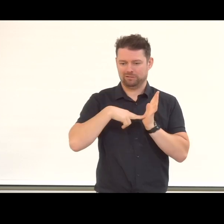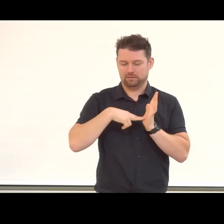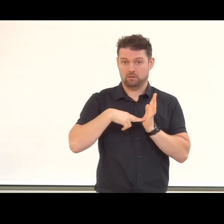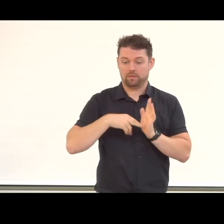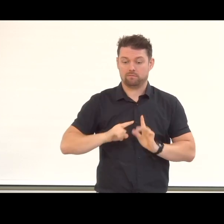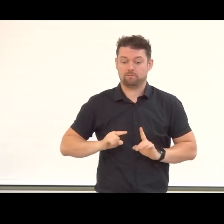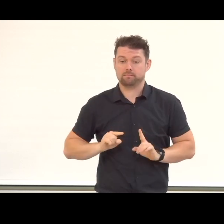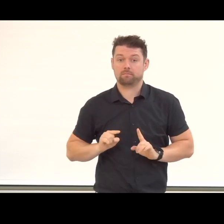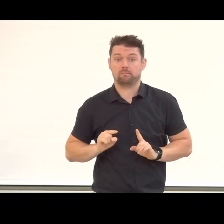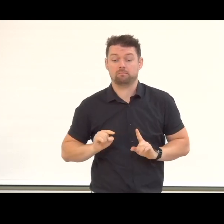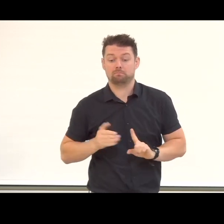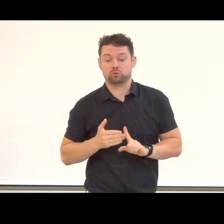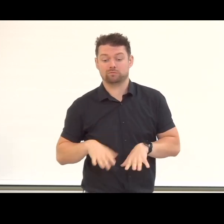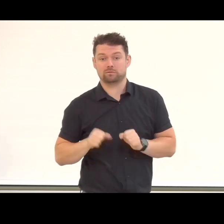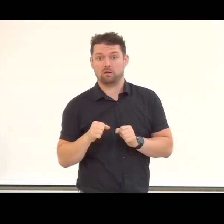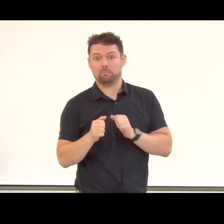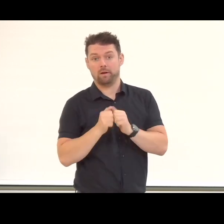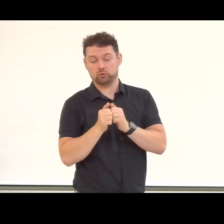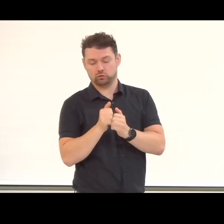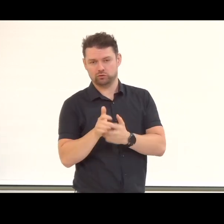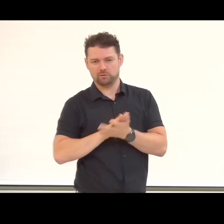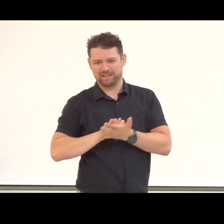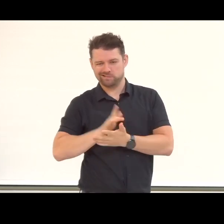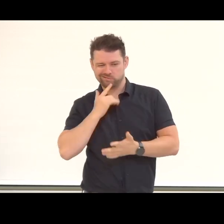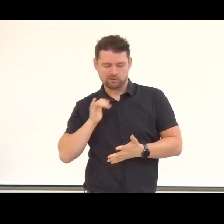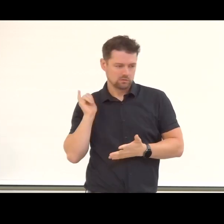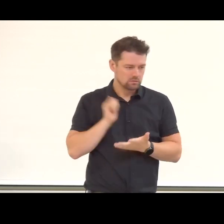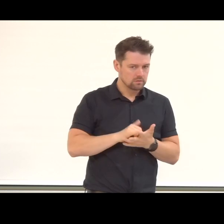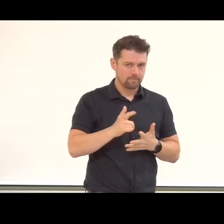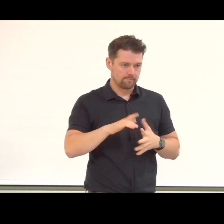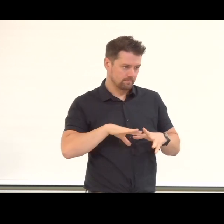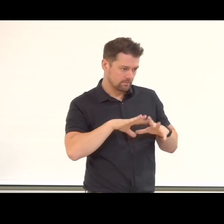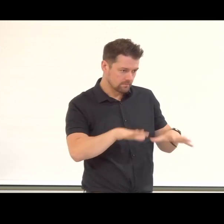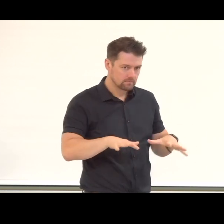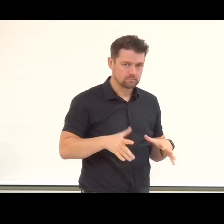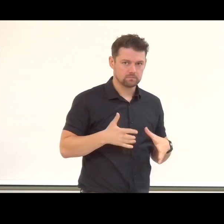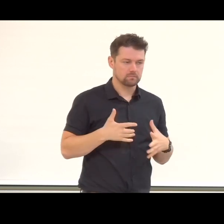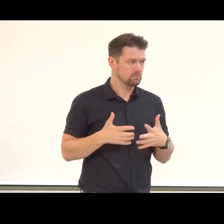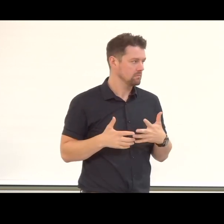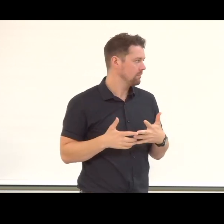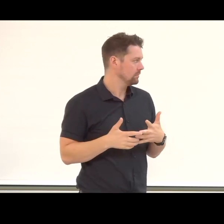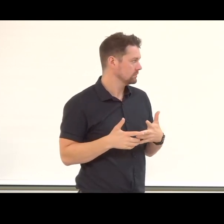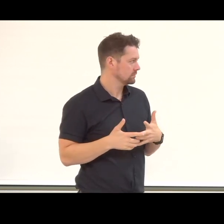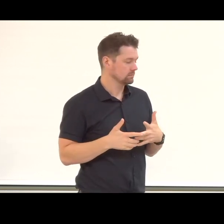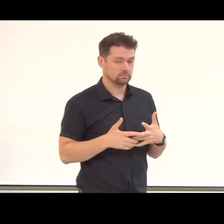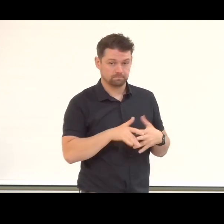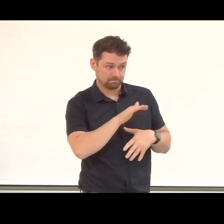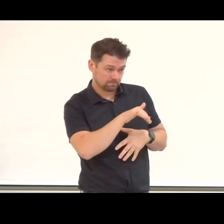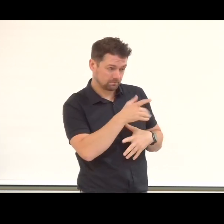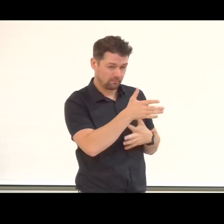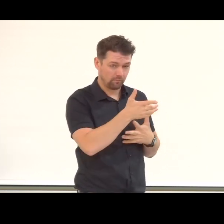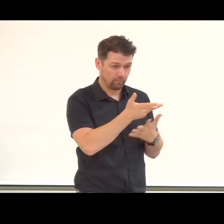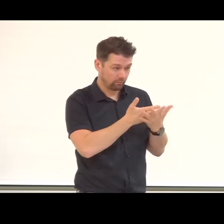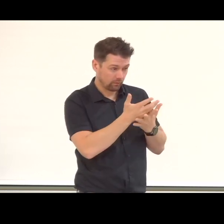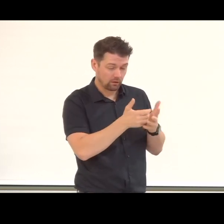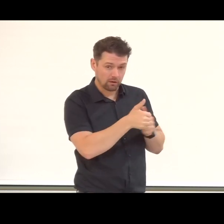at the beginning, so that we can put everything together, put it out to be shipped to the logistics company. They put it